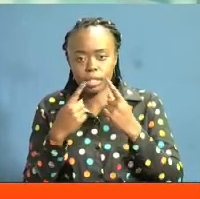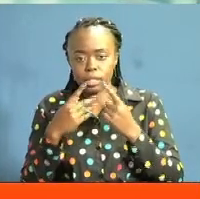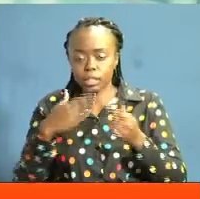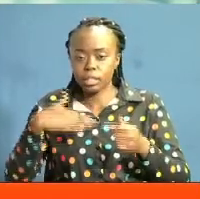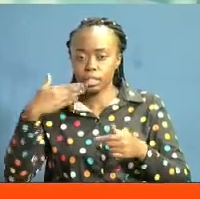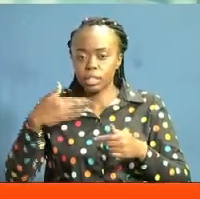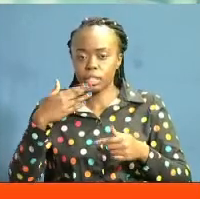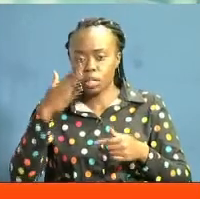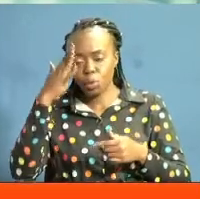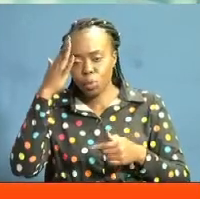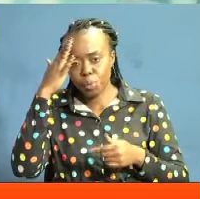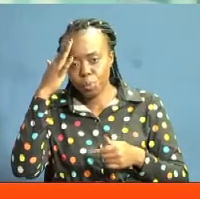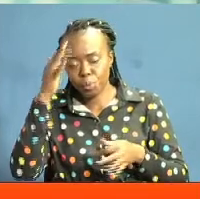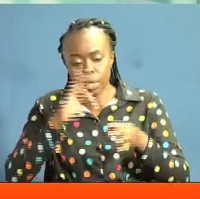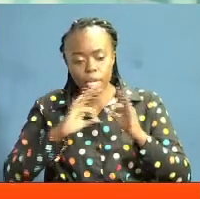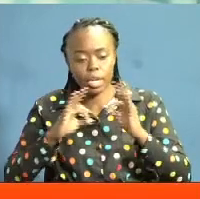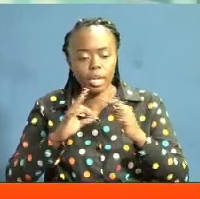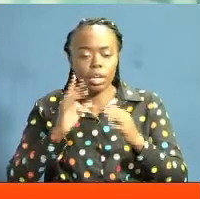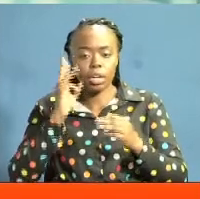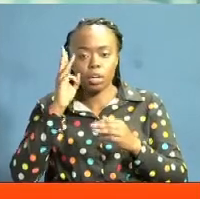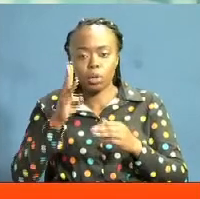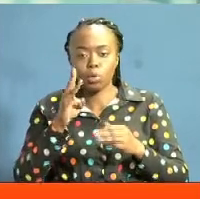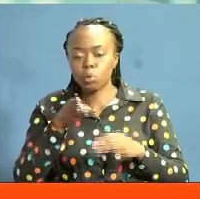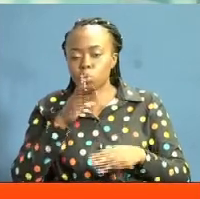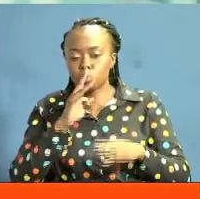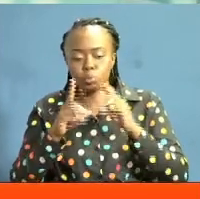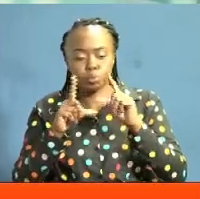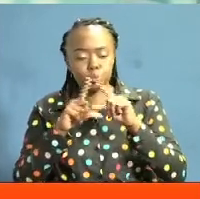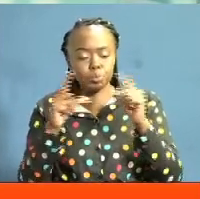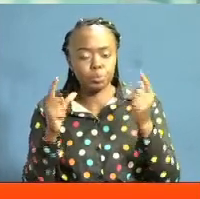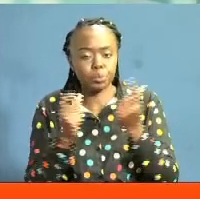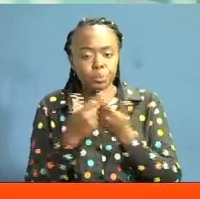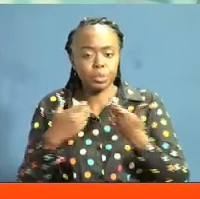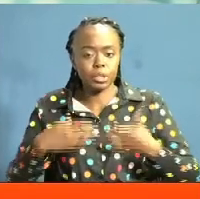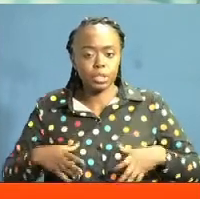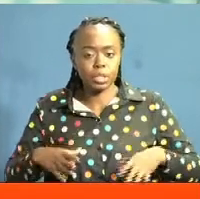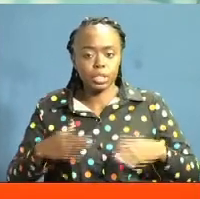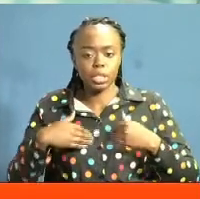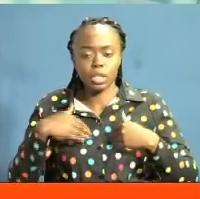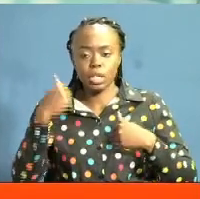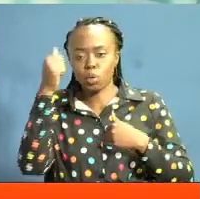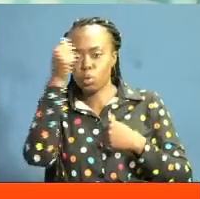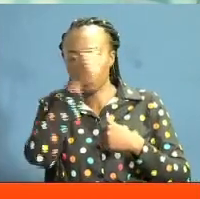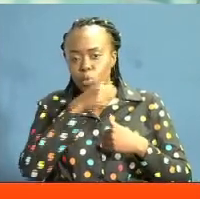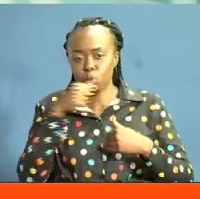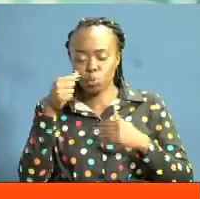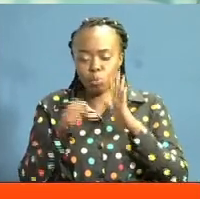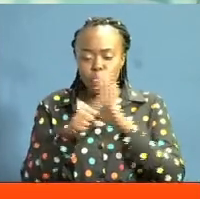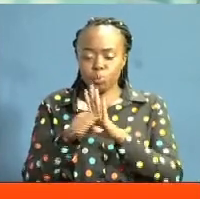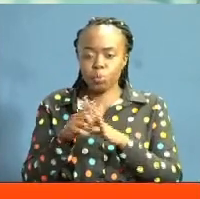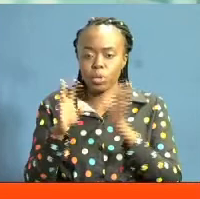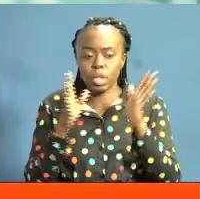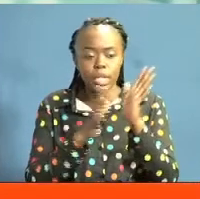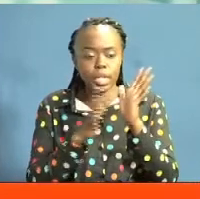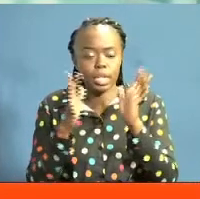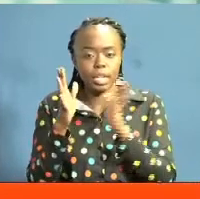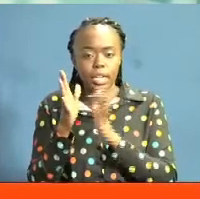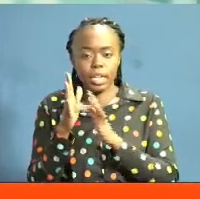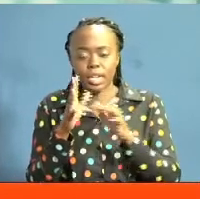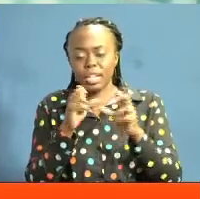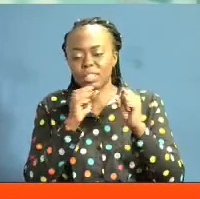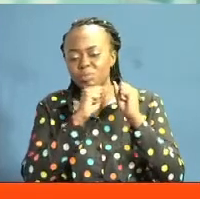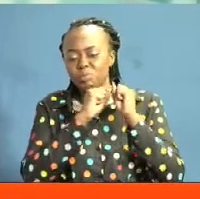always imagine if there was a water group for people that have faced rejection, mm-hmm. Jesus would be the